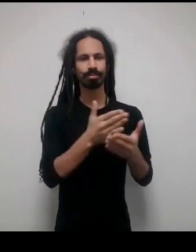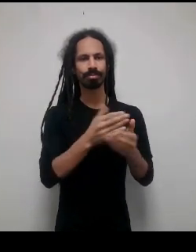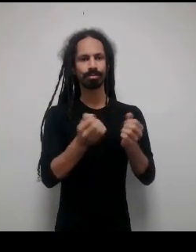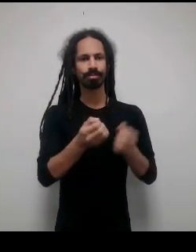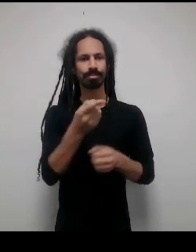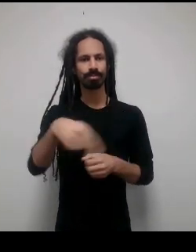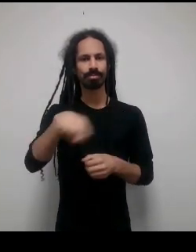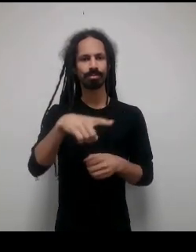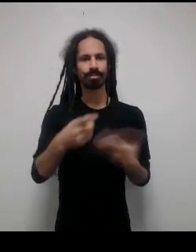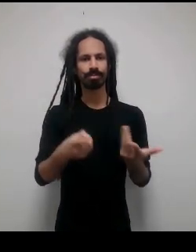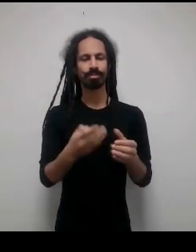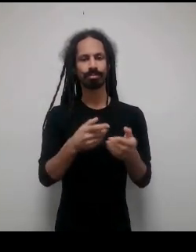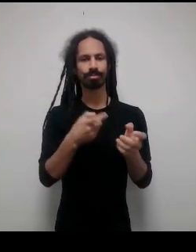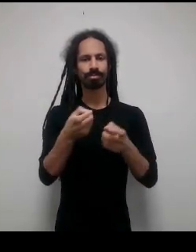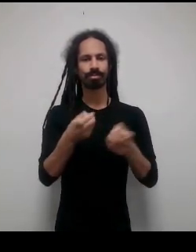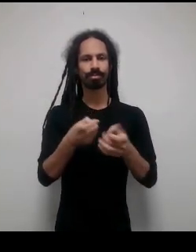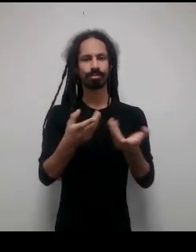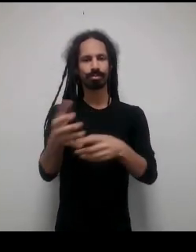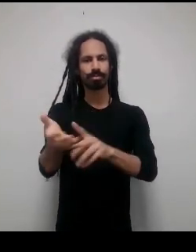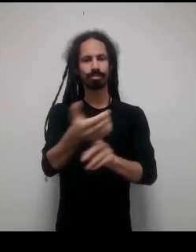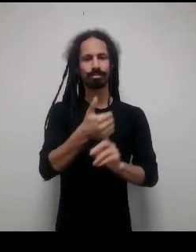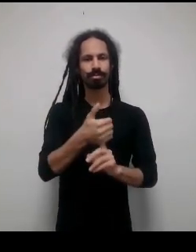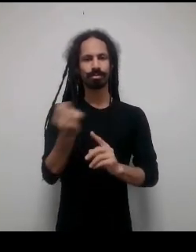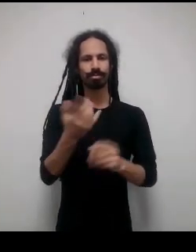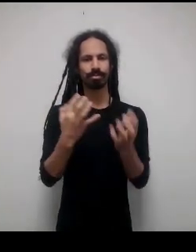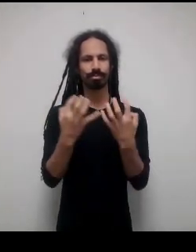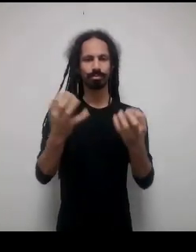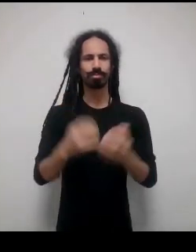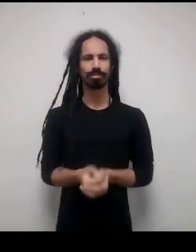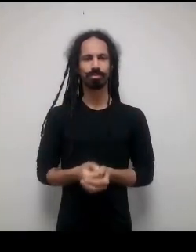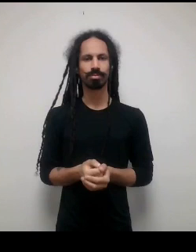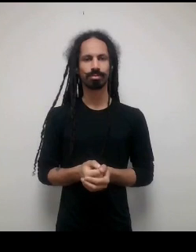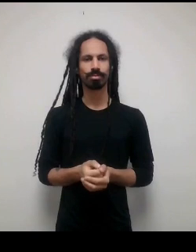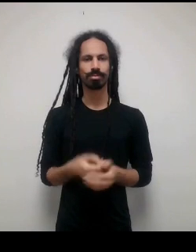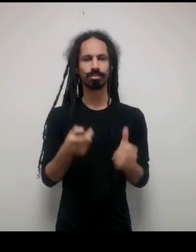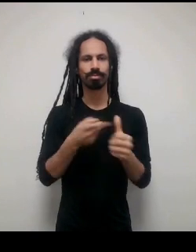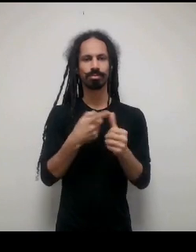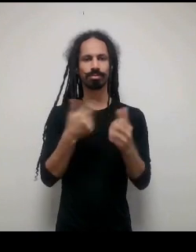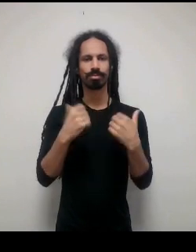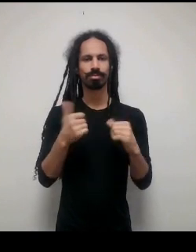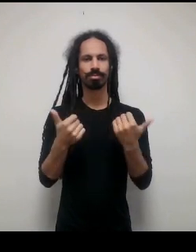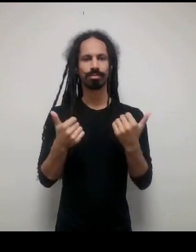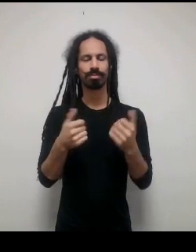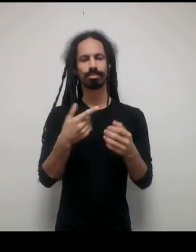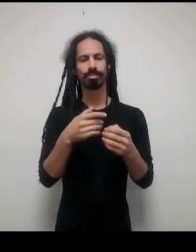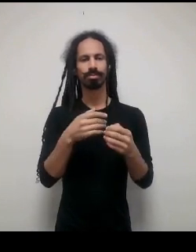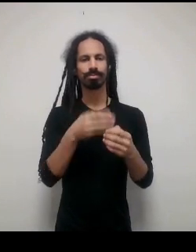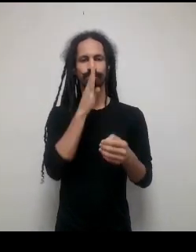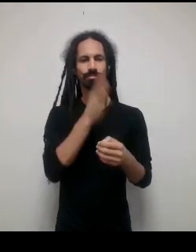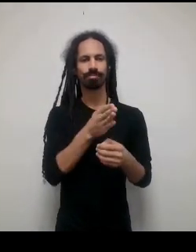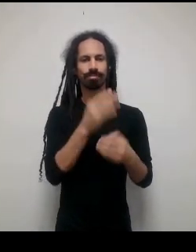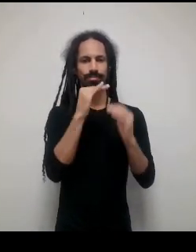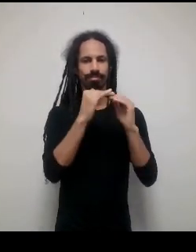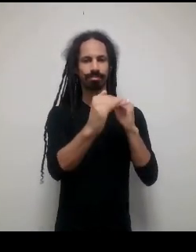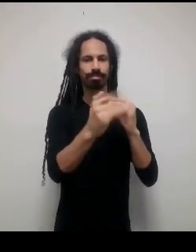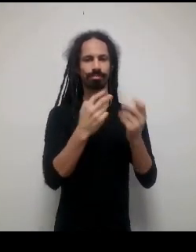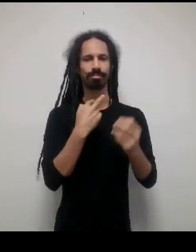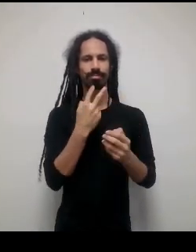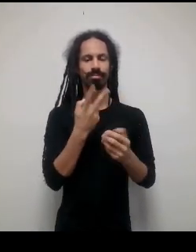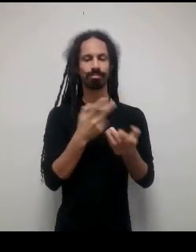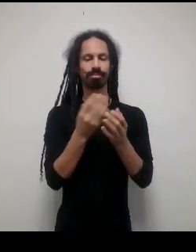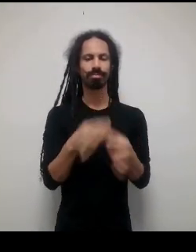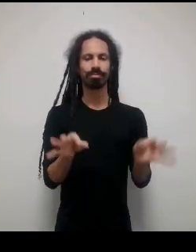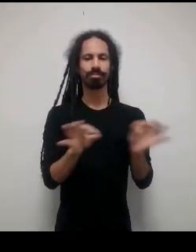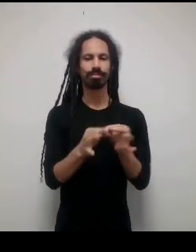more effectively when delivering your presentation. First, try to avoid speaking in a monotone voice. It's important to vary your tone